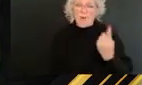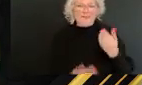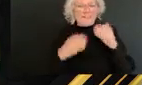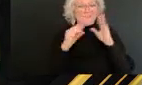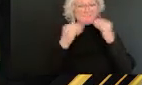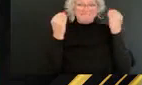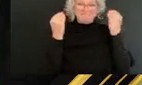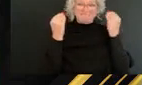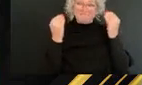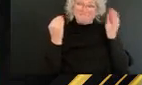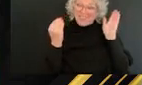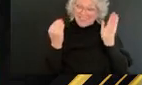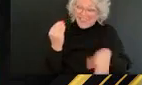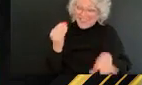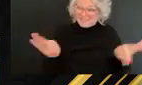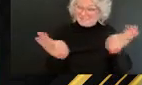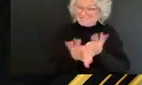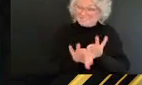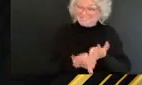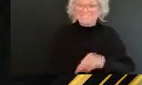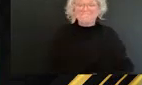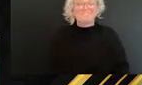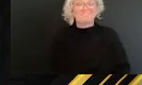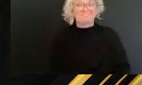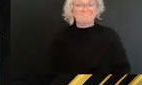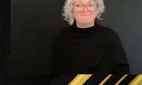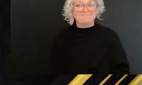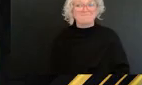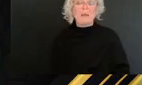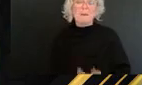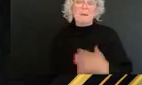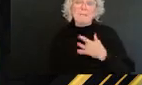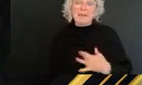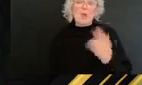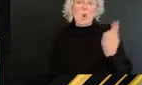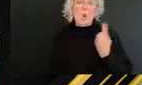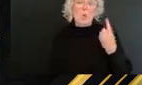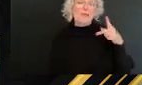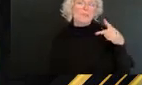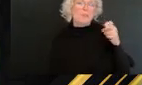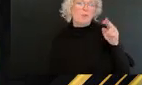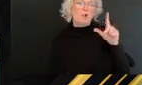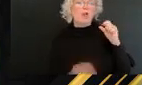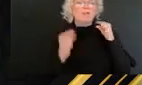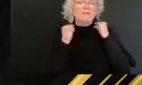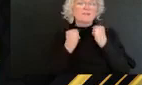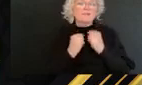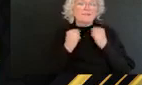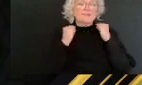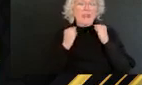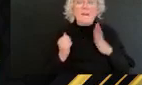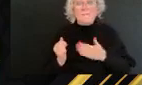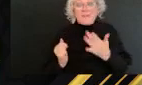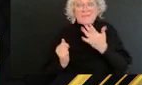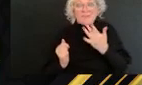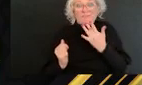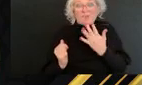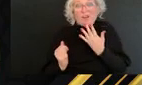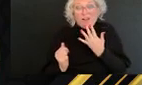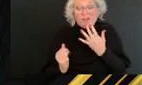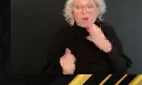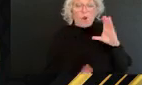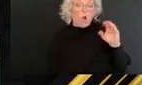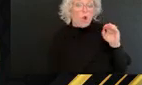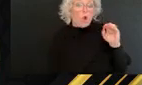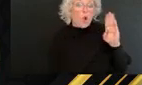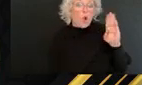I always have a smile on my face because that's what it's all about. Normally wearing a strand of pearls, and my favorite color today